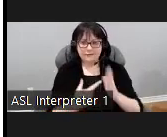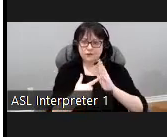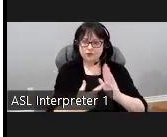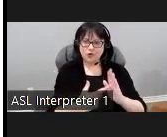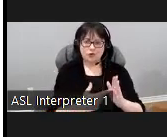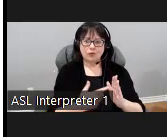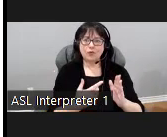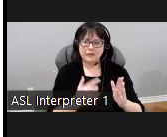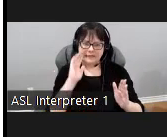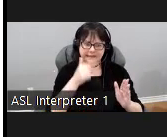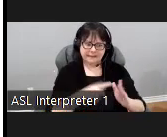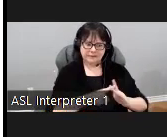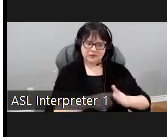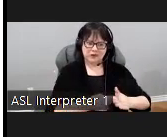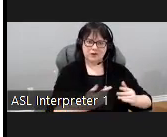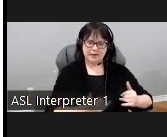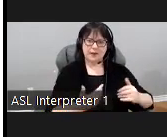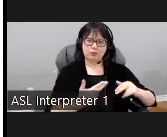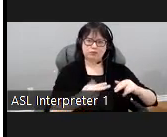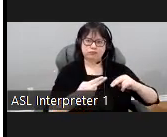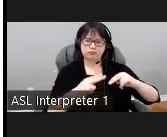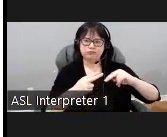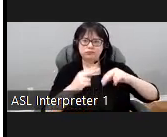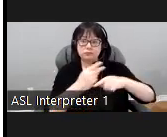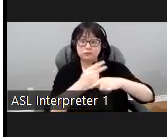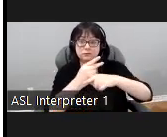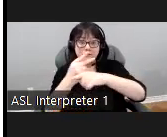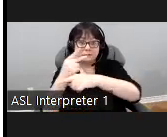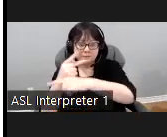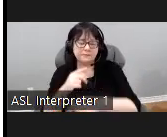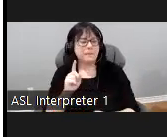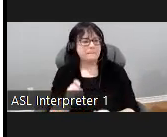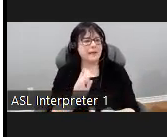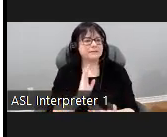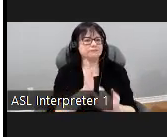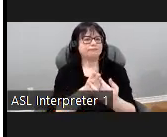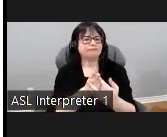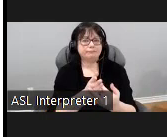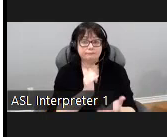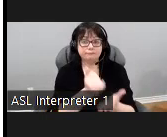that's escalating that needs intervention. So the critical information that's